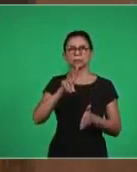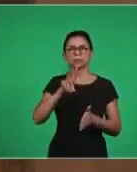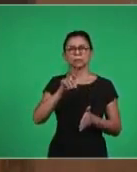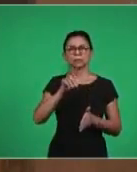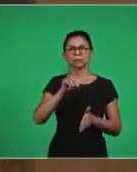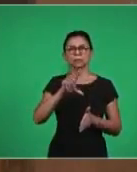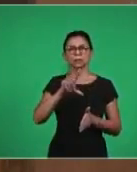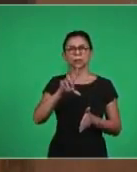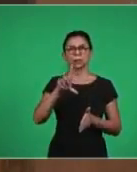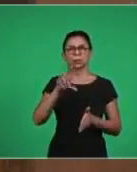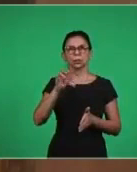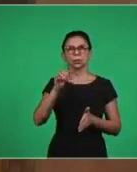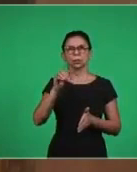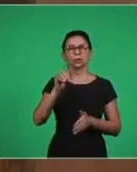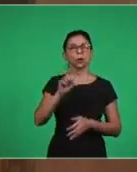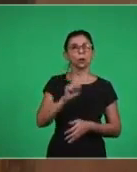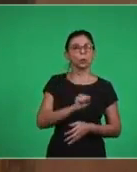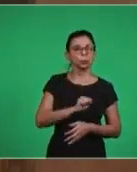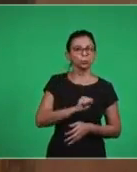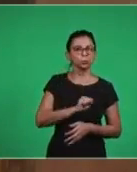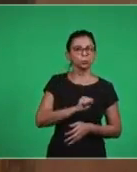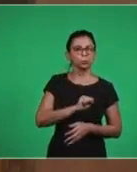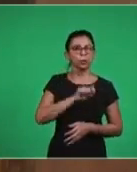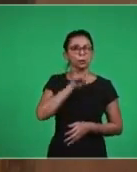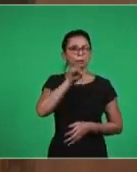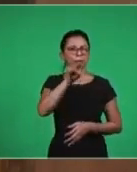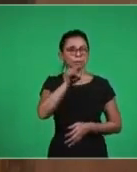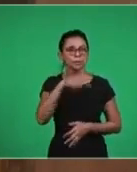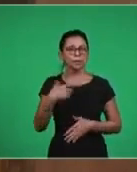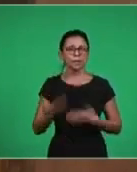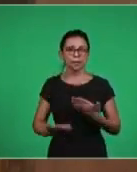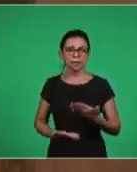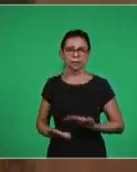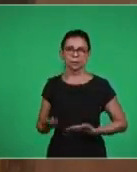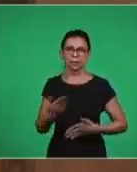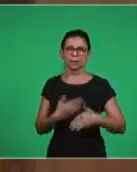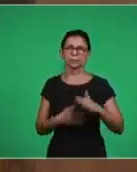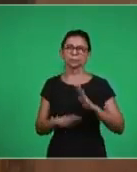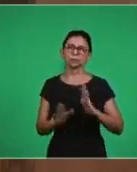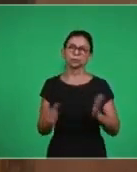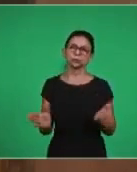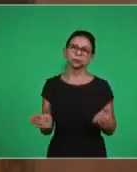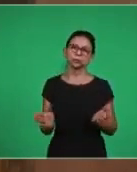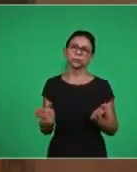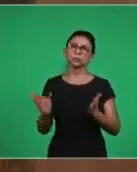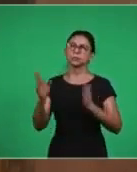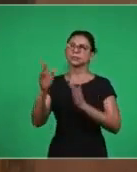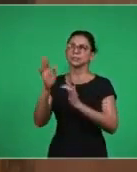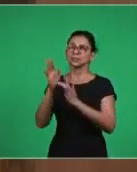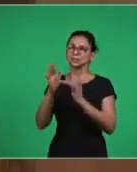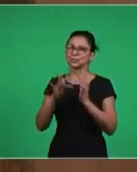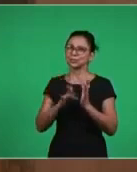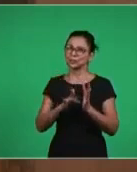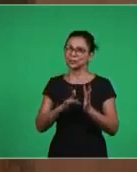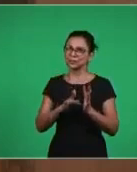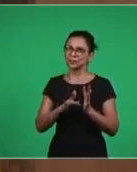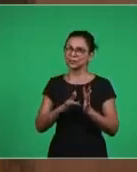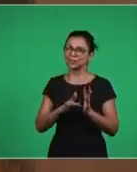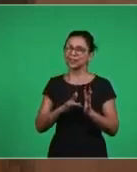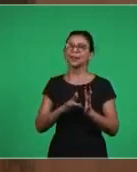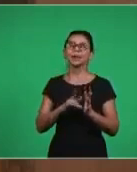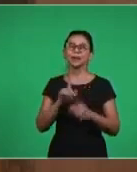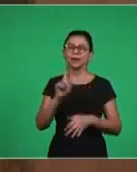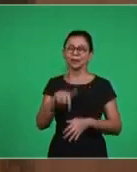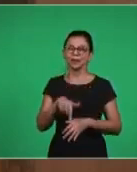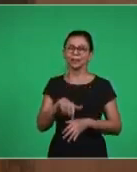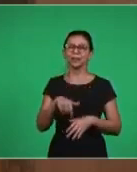servant, or servant of an institution, or servant of your family. No, servant of Jesus, servant of